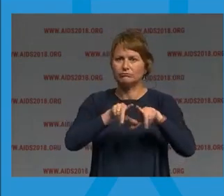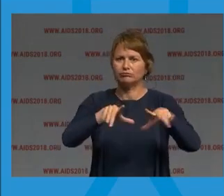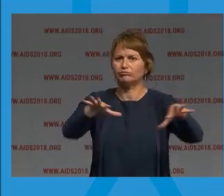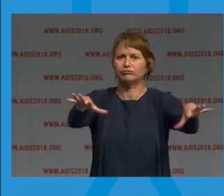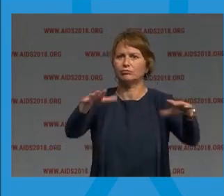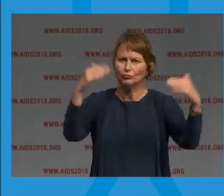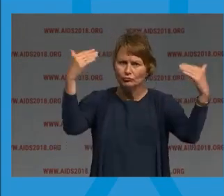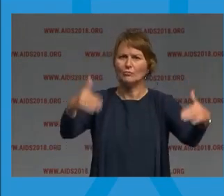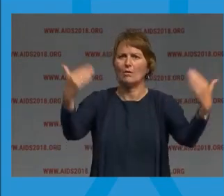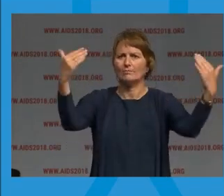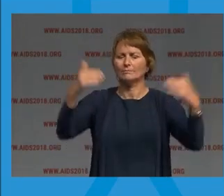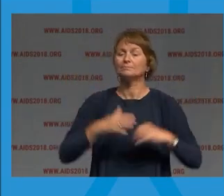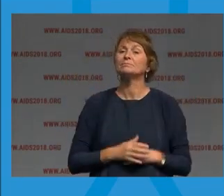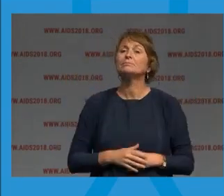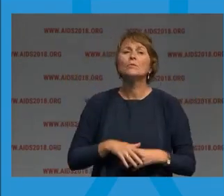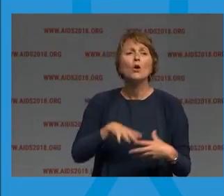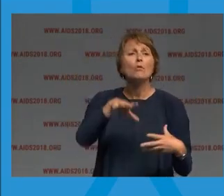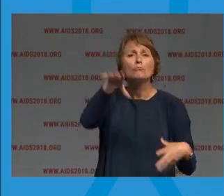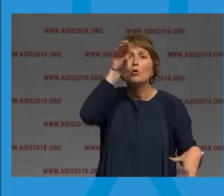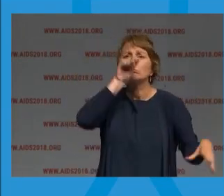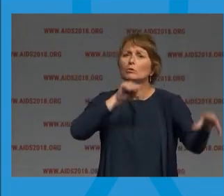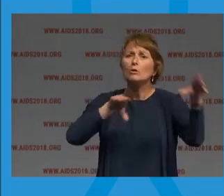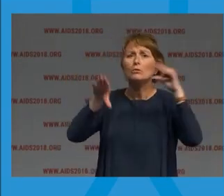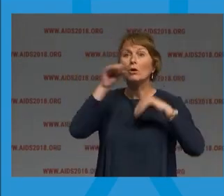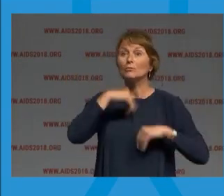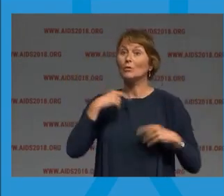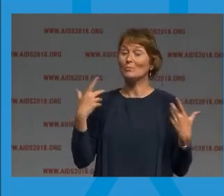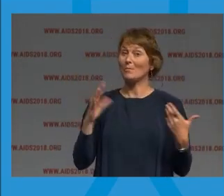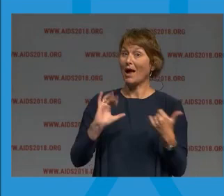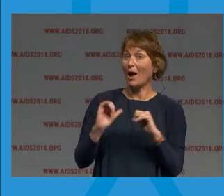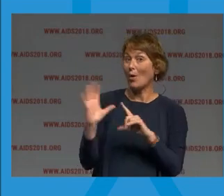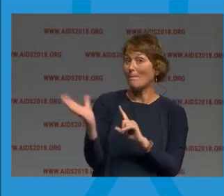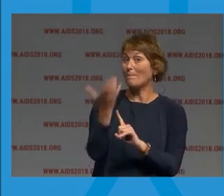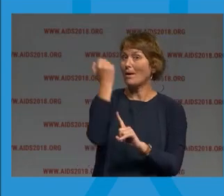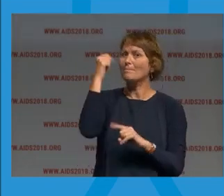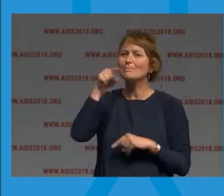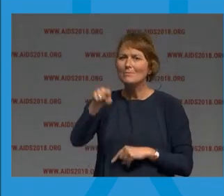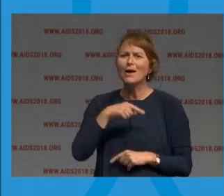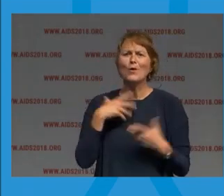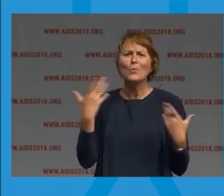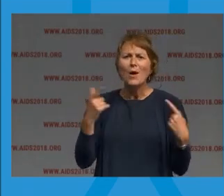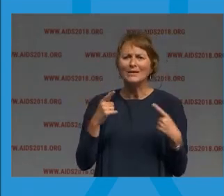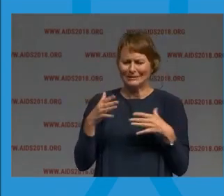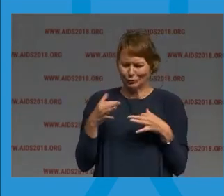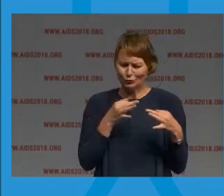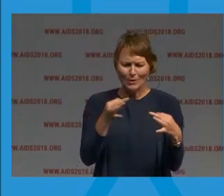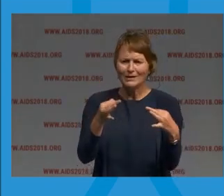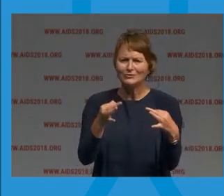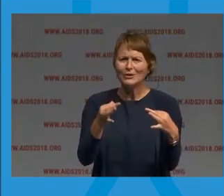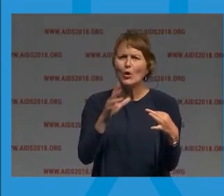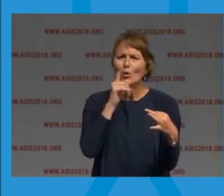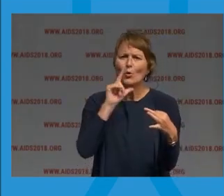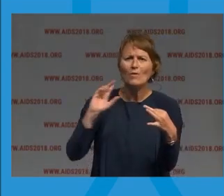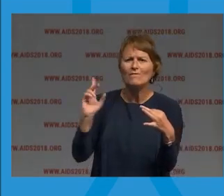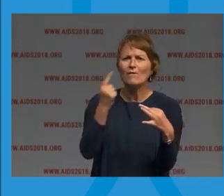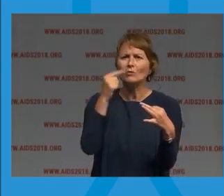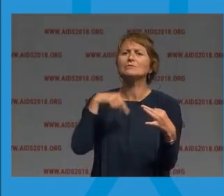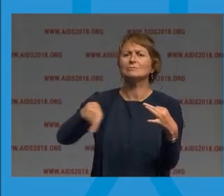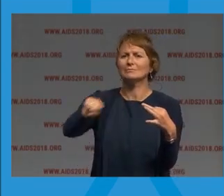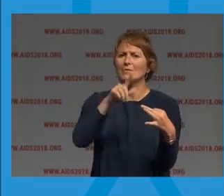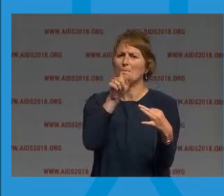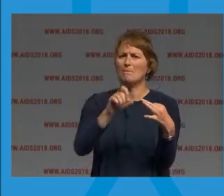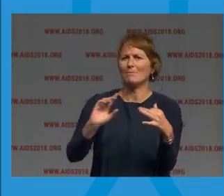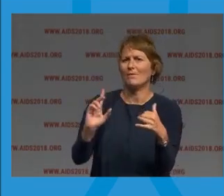What we have learned is we succeed when we put people at the heart of our strategies. When we focus on